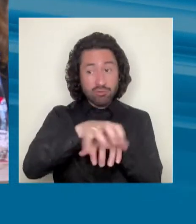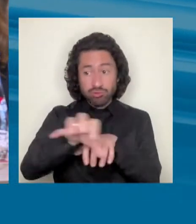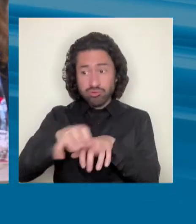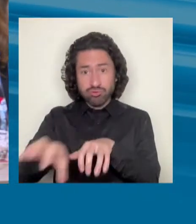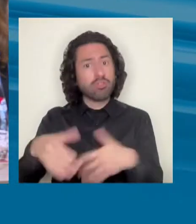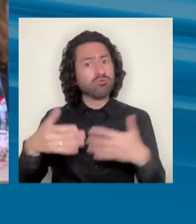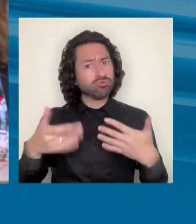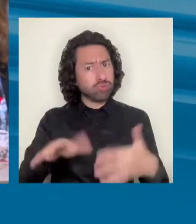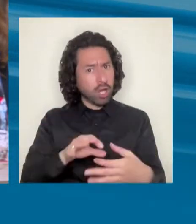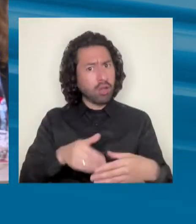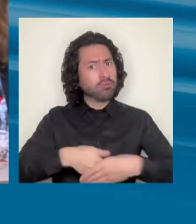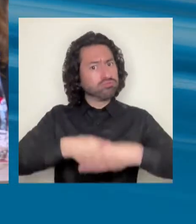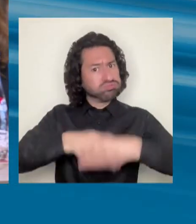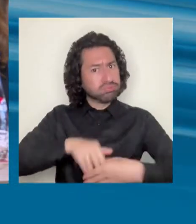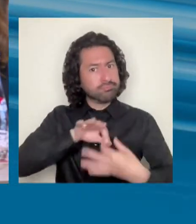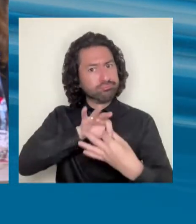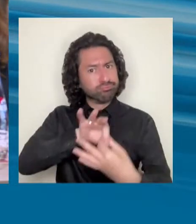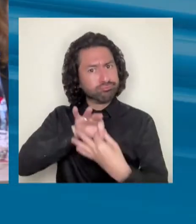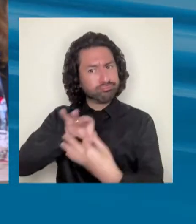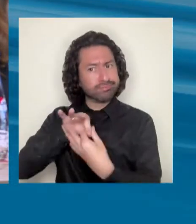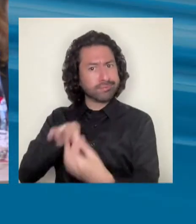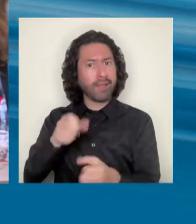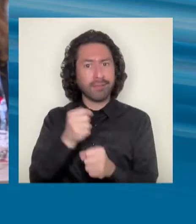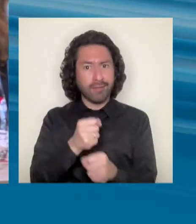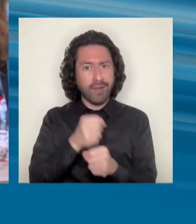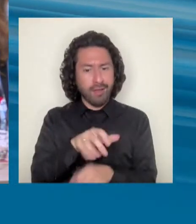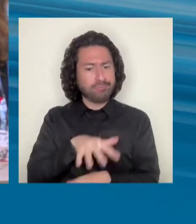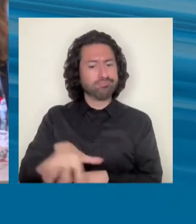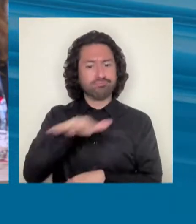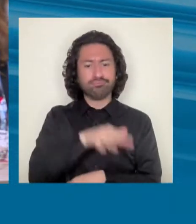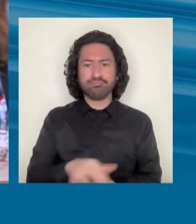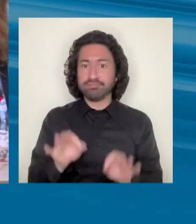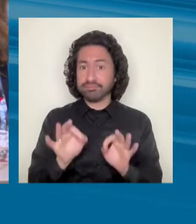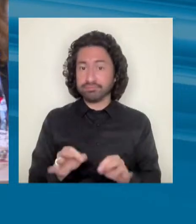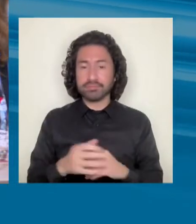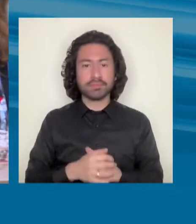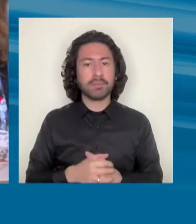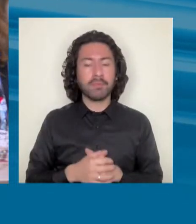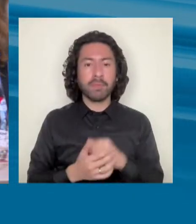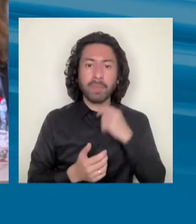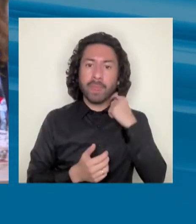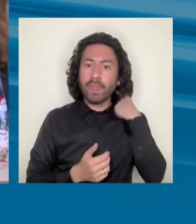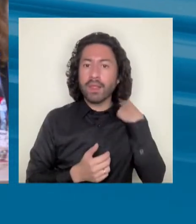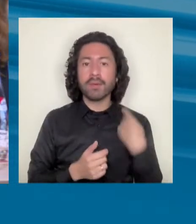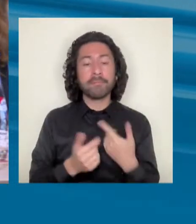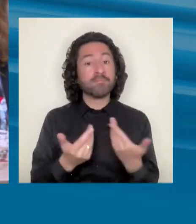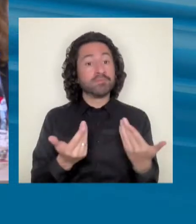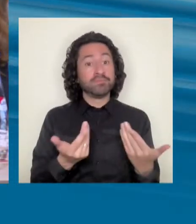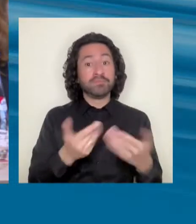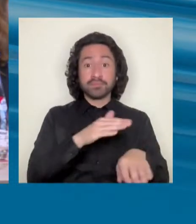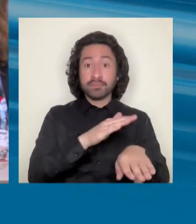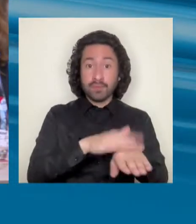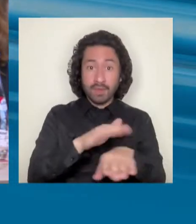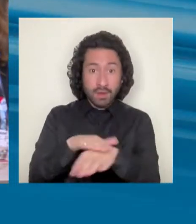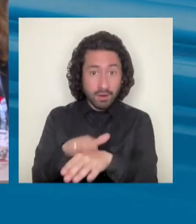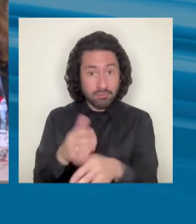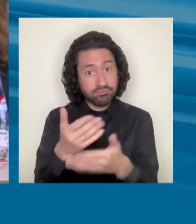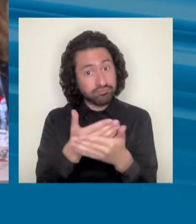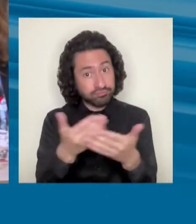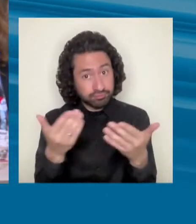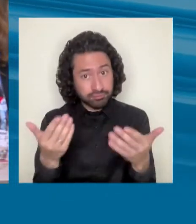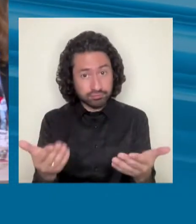effectively on the ground. Colleagues, you are very much aware that due to the increase in destructive hurricanes and other